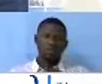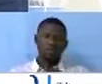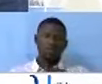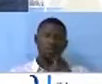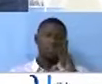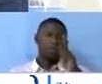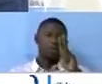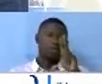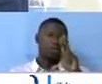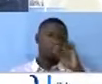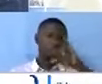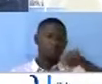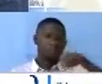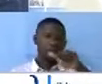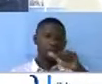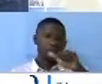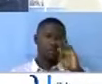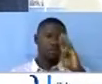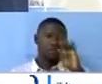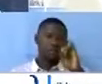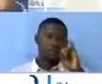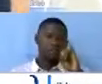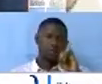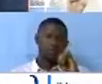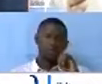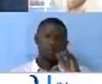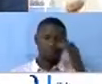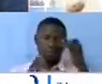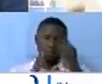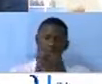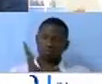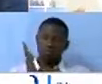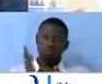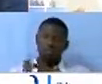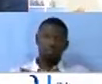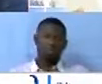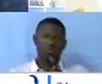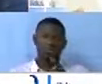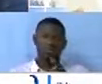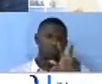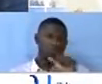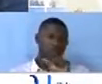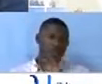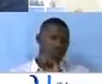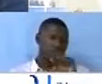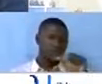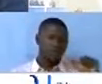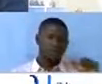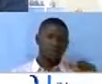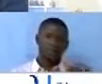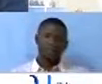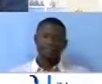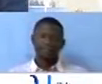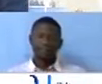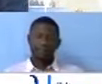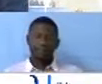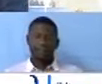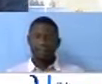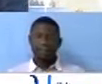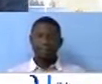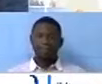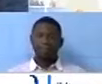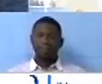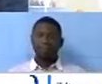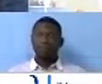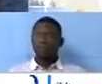Kujabi case. Mere Kujabi. But not Wasa. Why do Wasa de? Because,